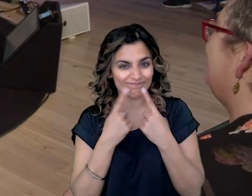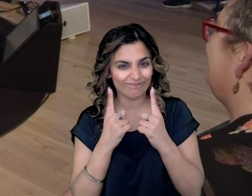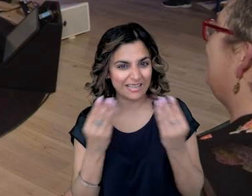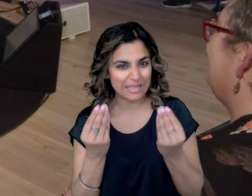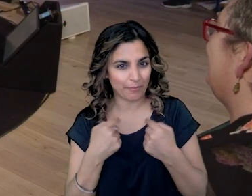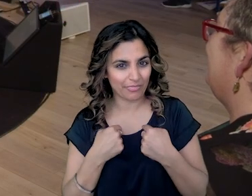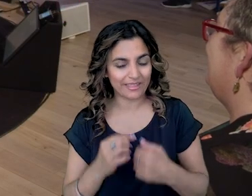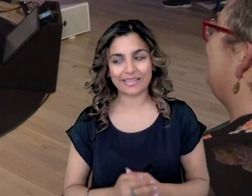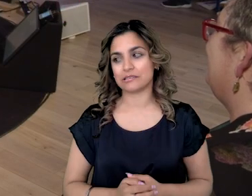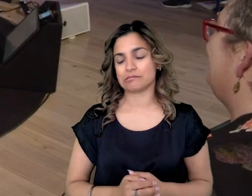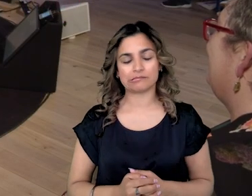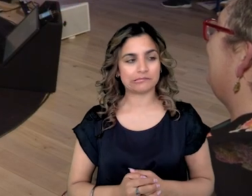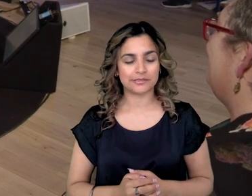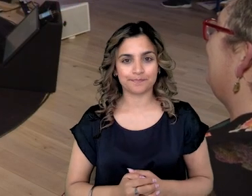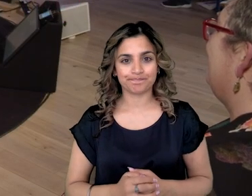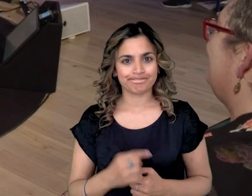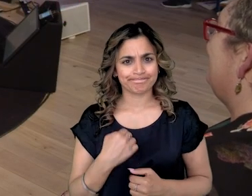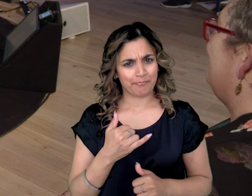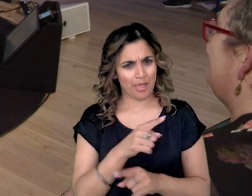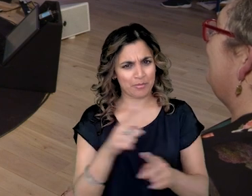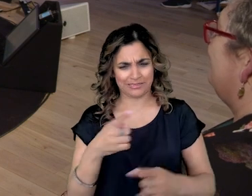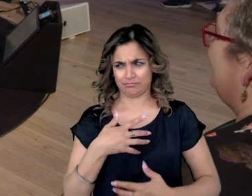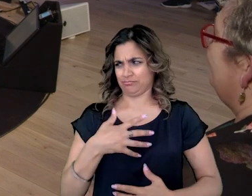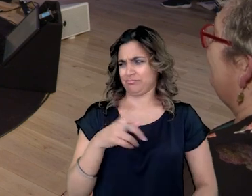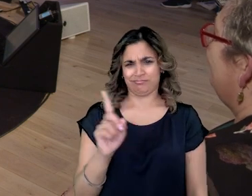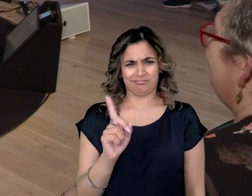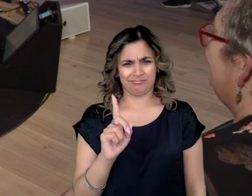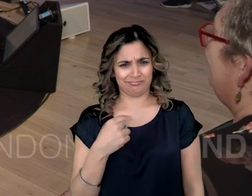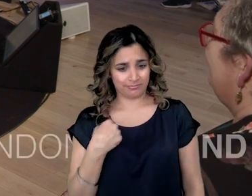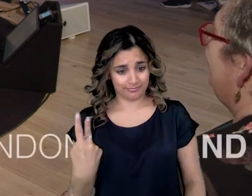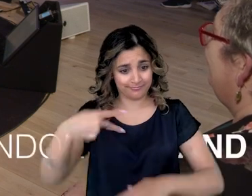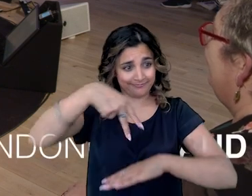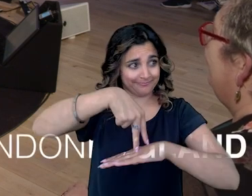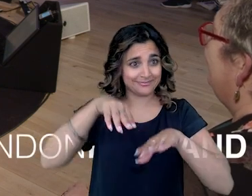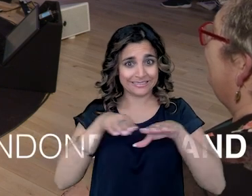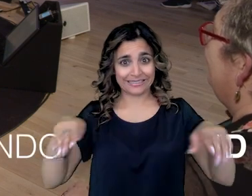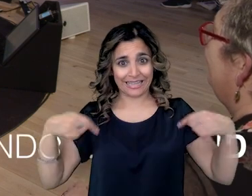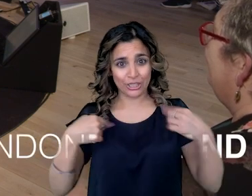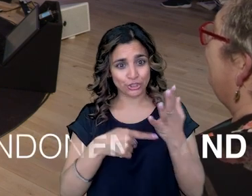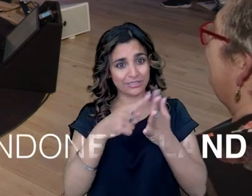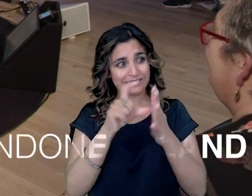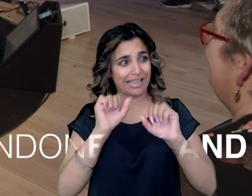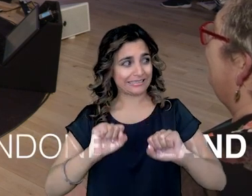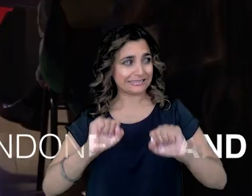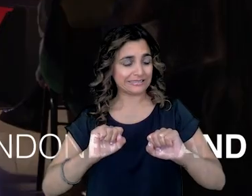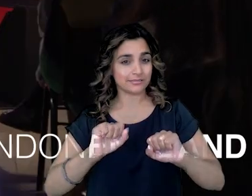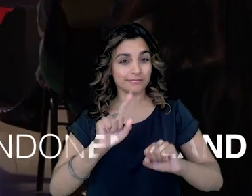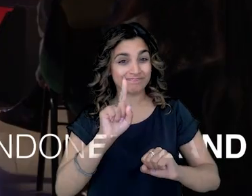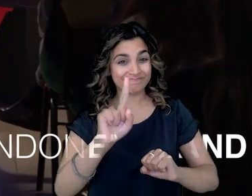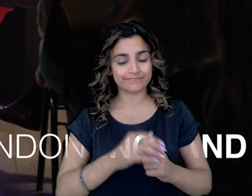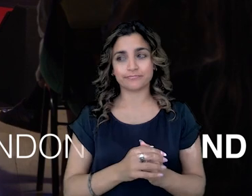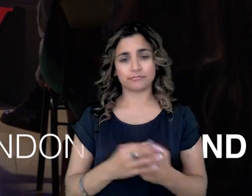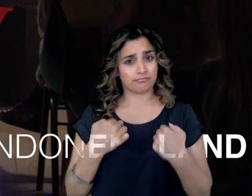i have a confession to make one that may surprise you given that i'm stood here on the ted stage today